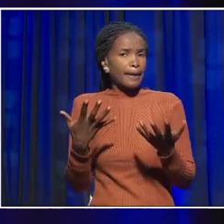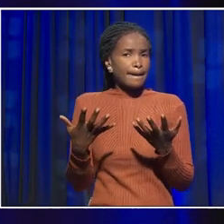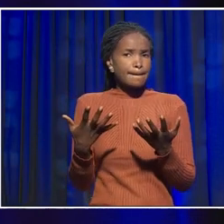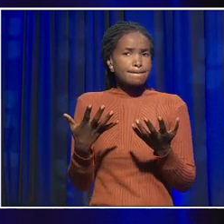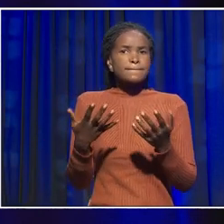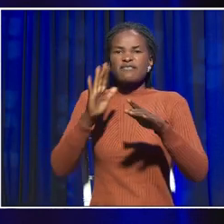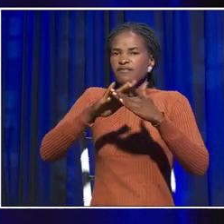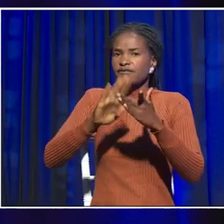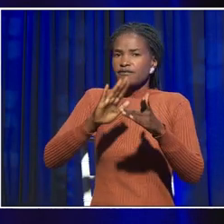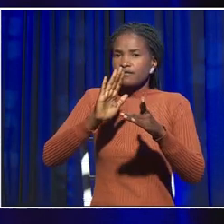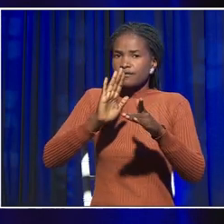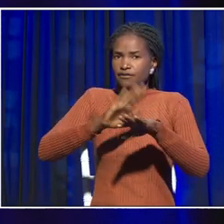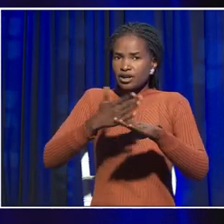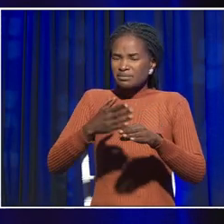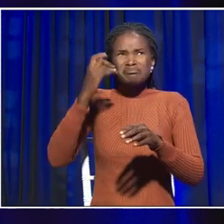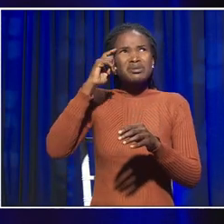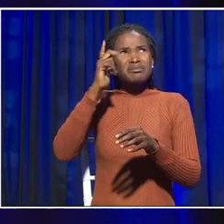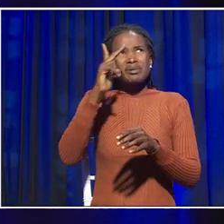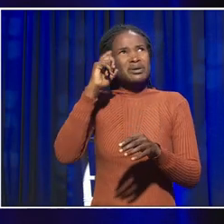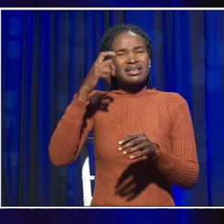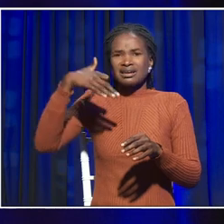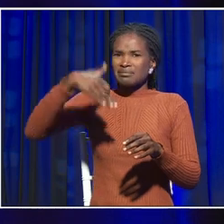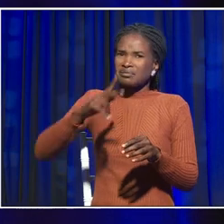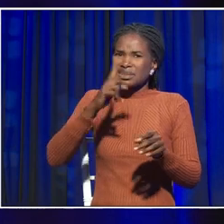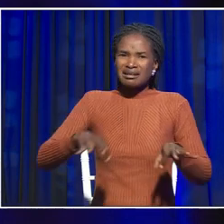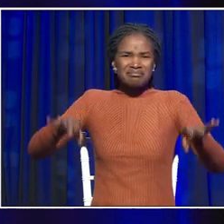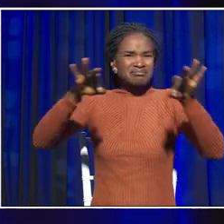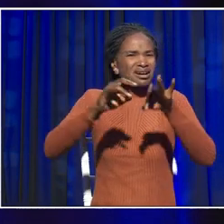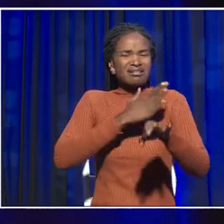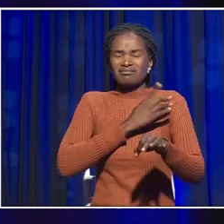for agriculture, or Namibia is not a place for technical people and so forth.